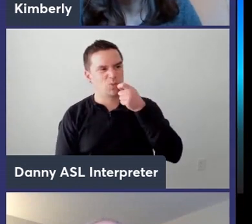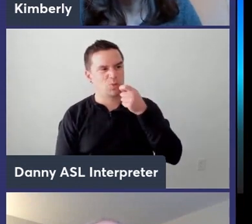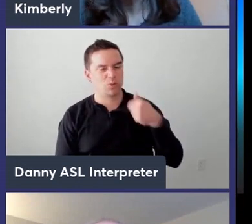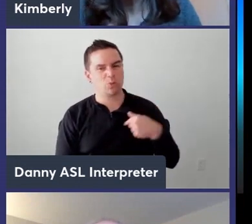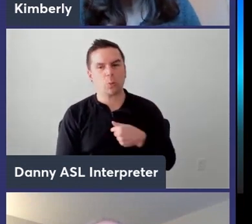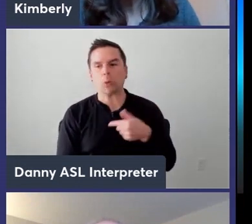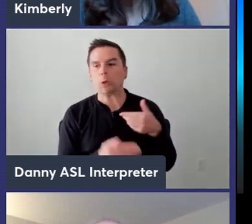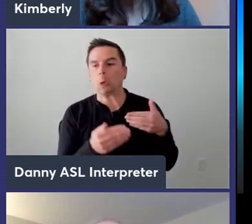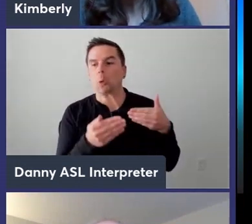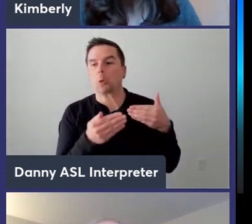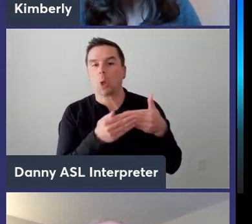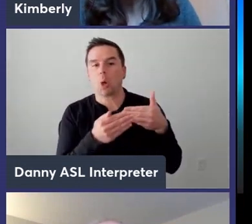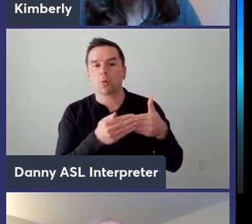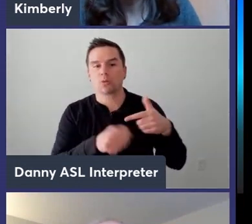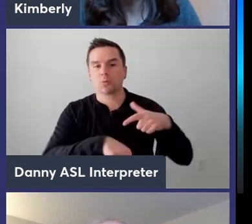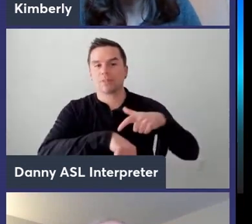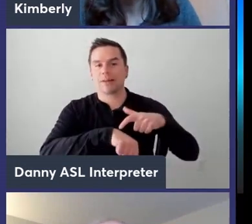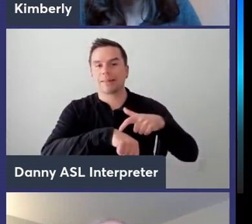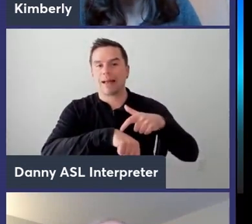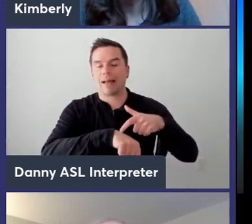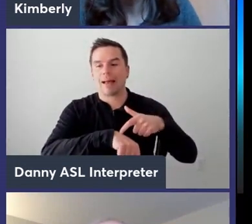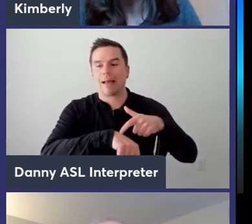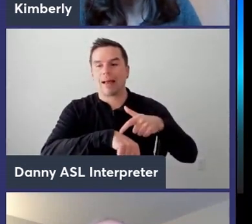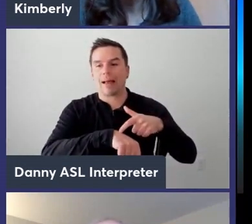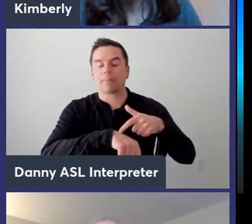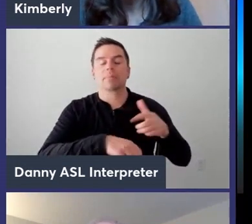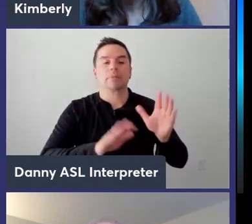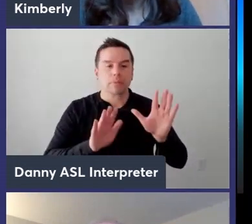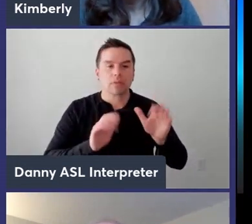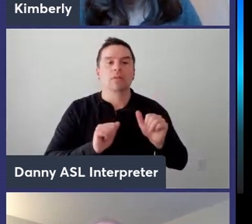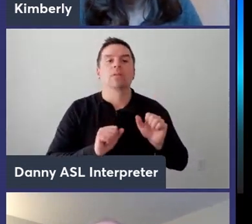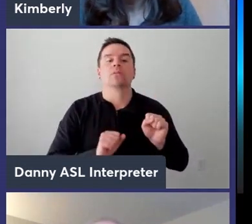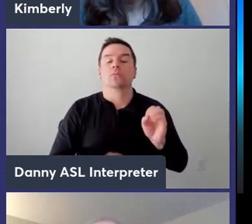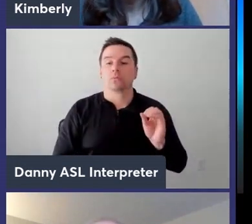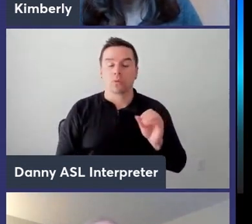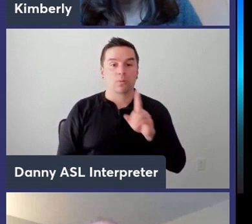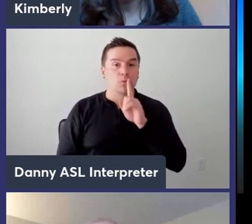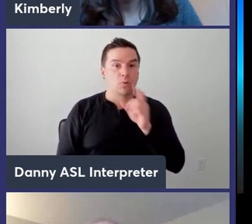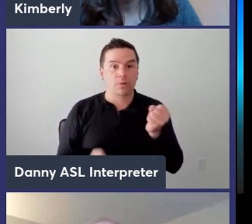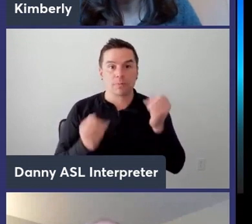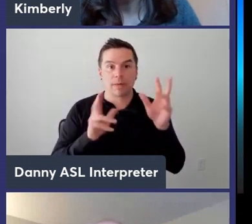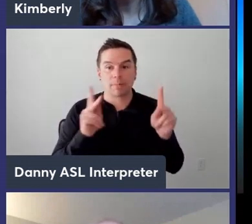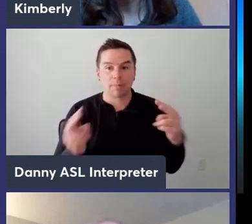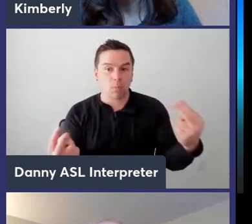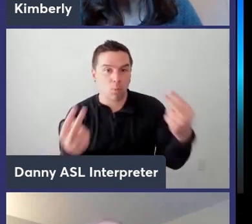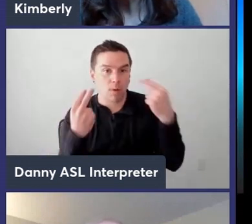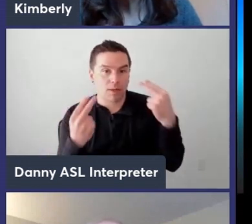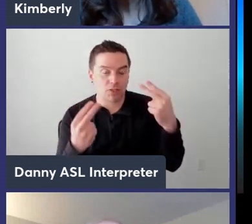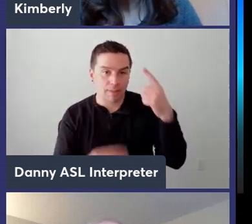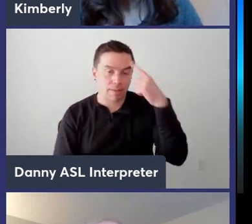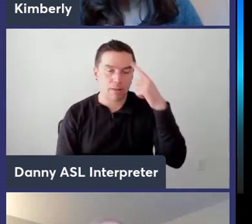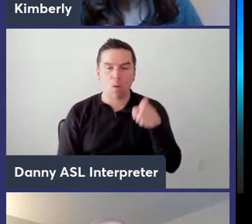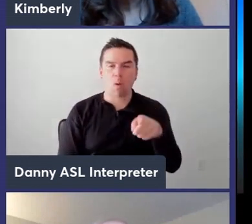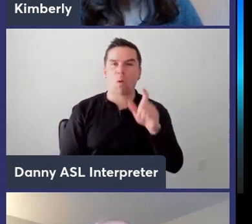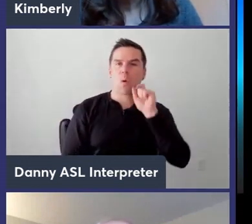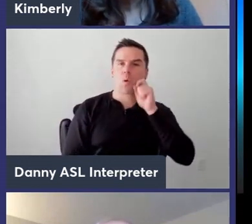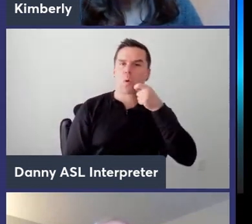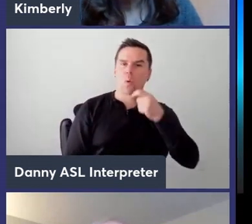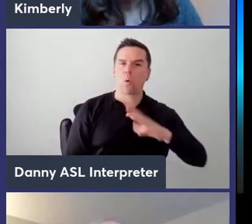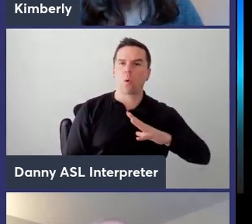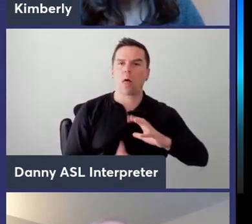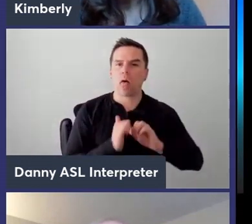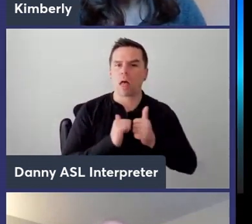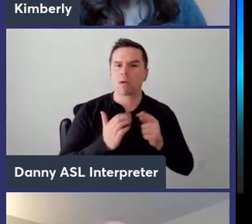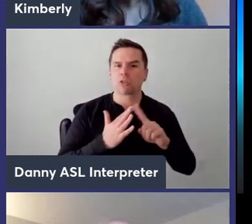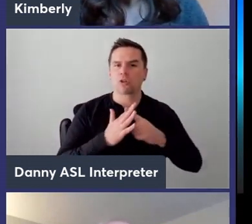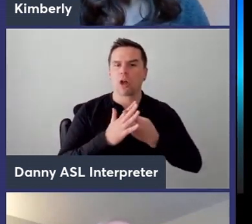close to end of our time together. So I'm sure there's a lot of people watching this like, this looks really cool. How can I get started on this?